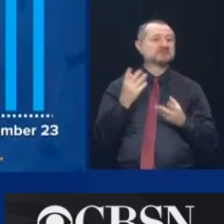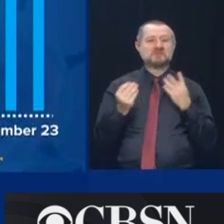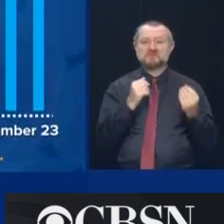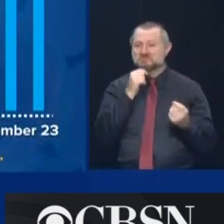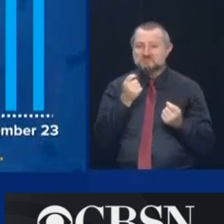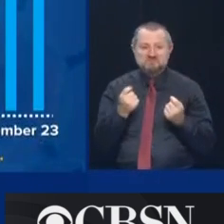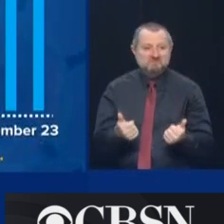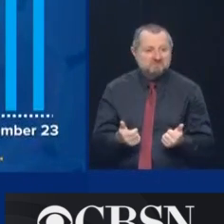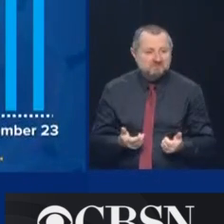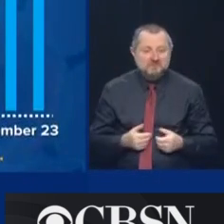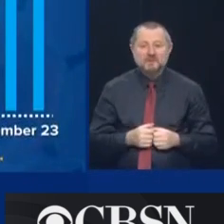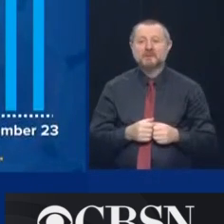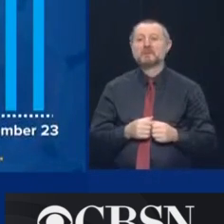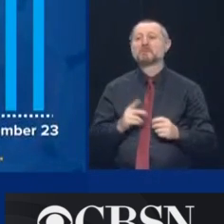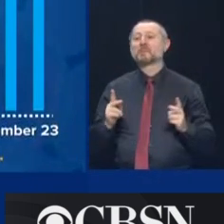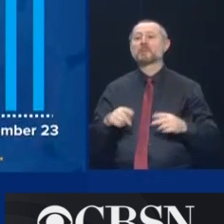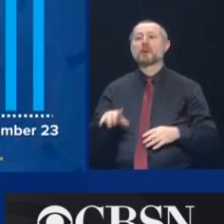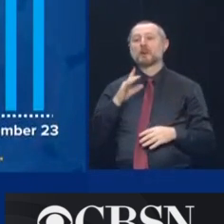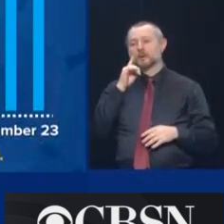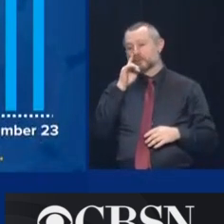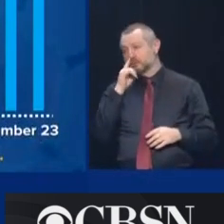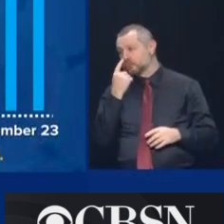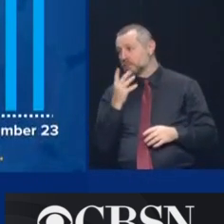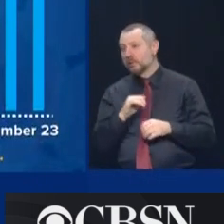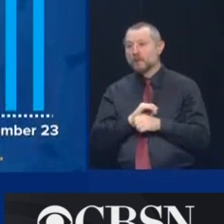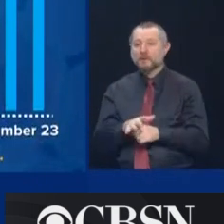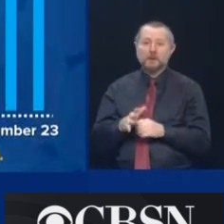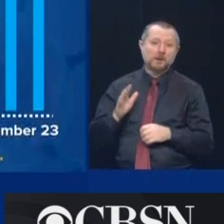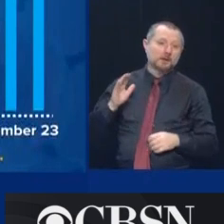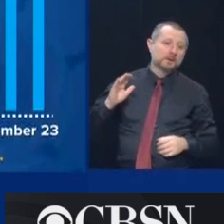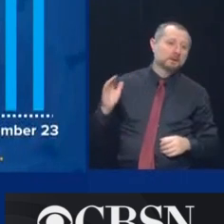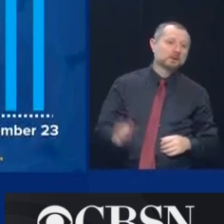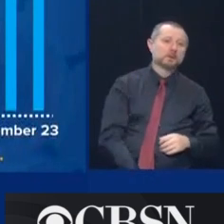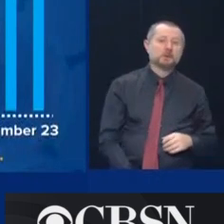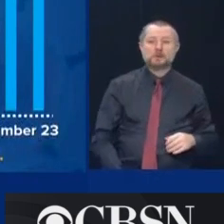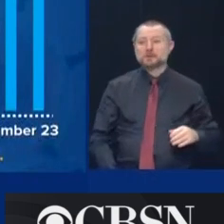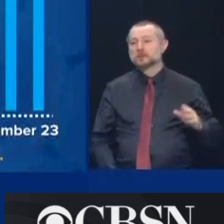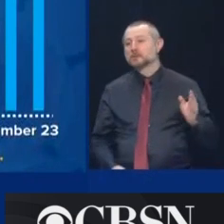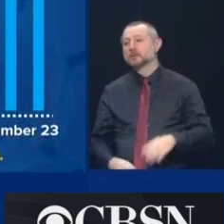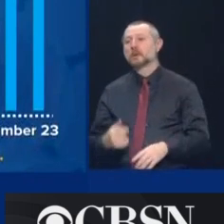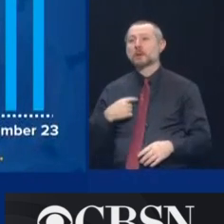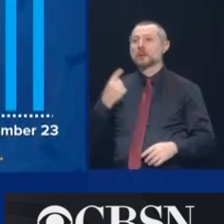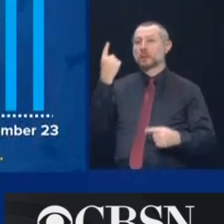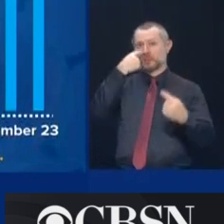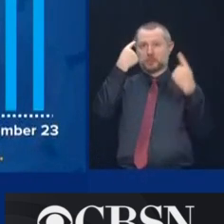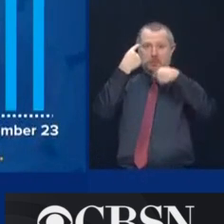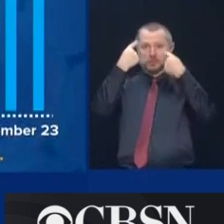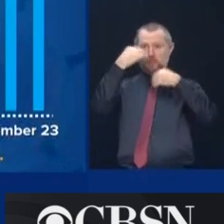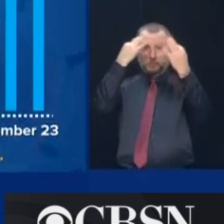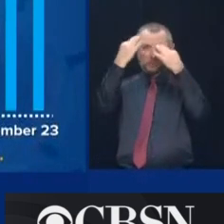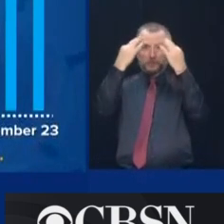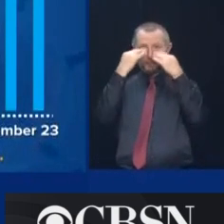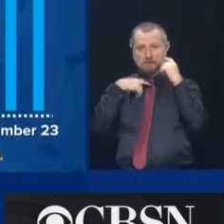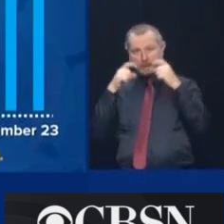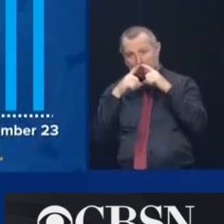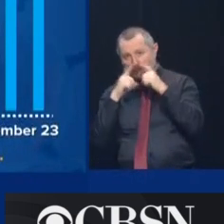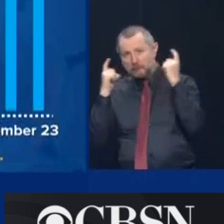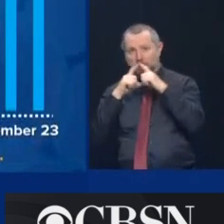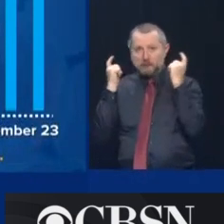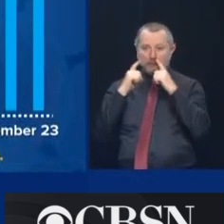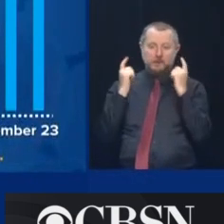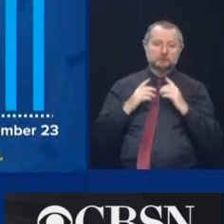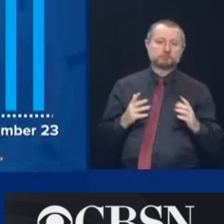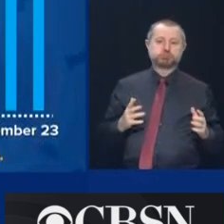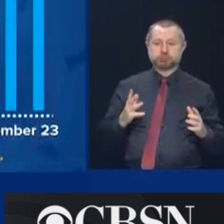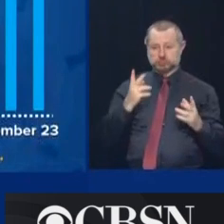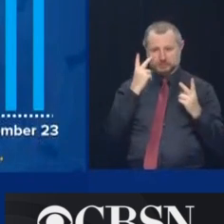about COVID fatigue. I'm tired of being disciplined, I'm tired of wearing the mask. You're seeing that